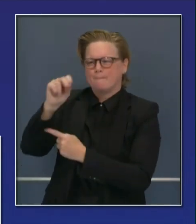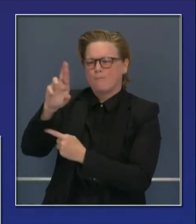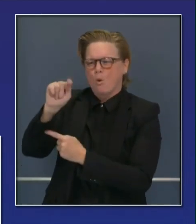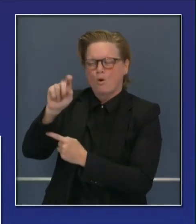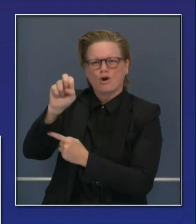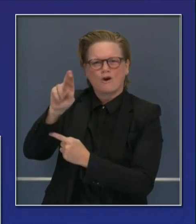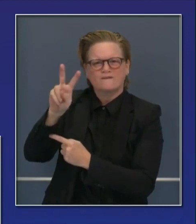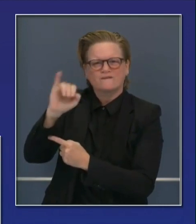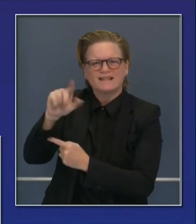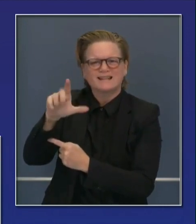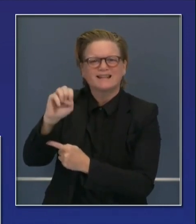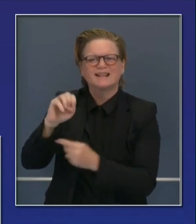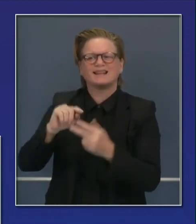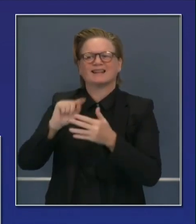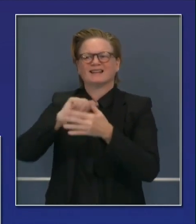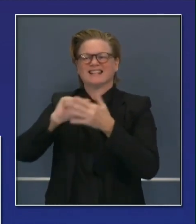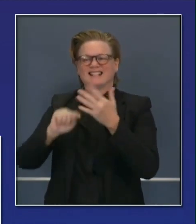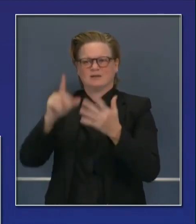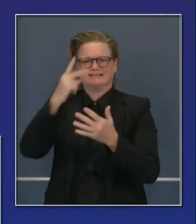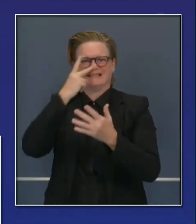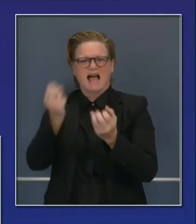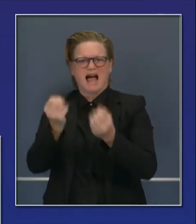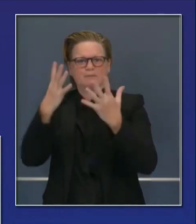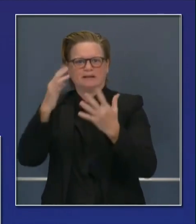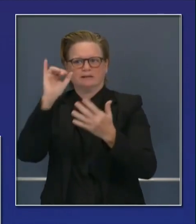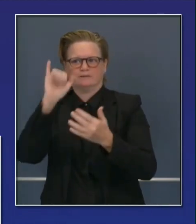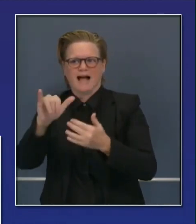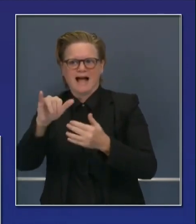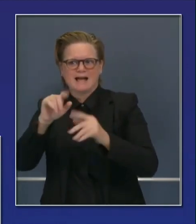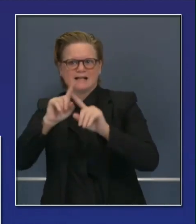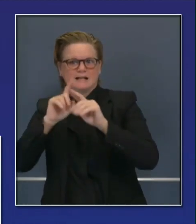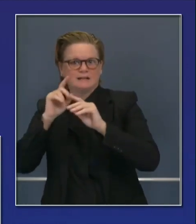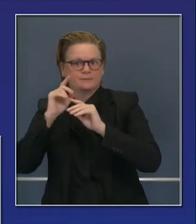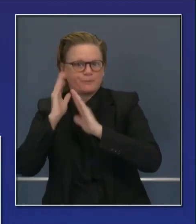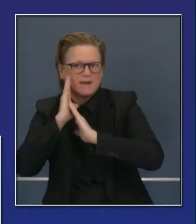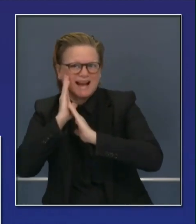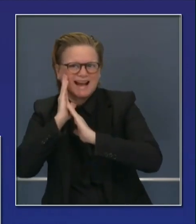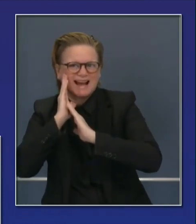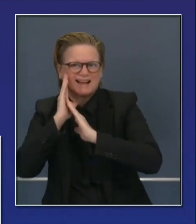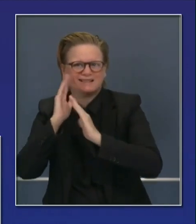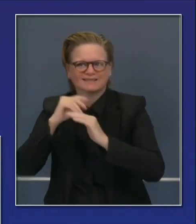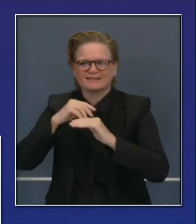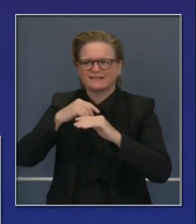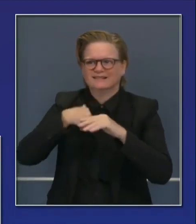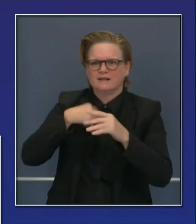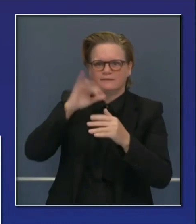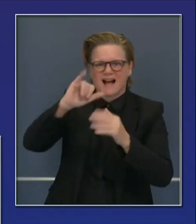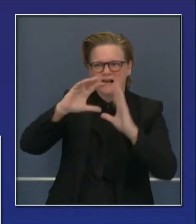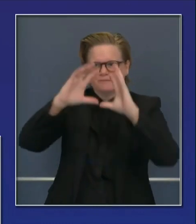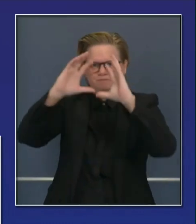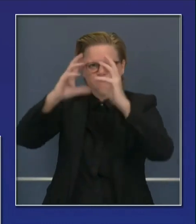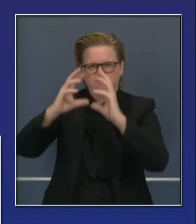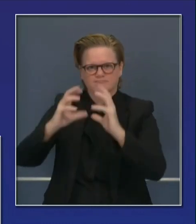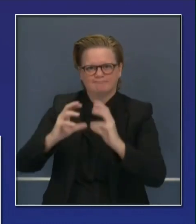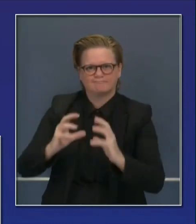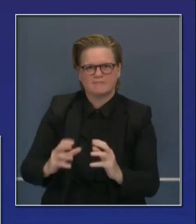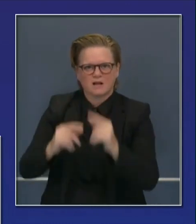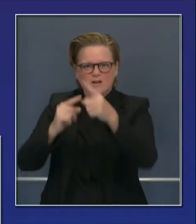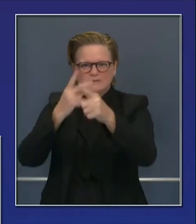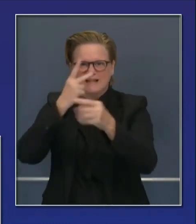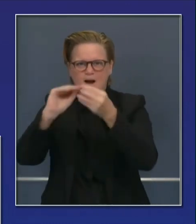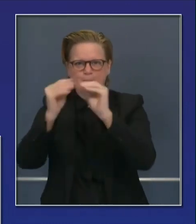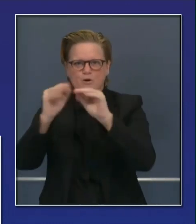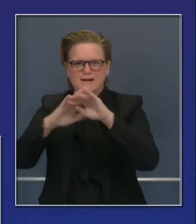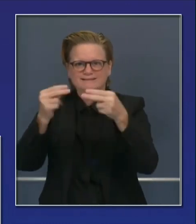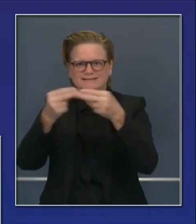to each of those facilities: Tulare County, Riverside, Contra Costa, San Diego, San Francisco County, of course, Orange County. So these